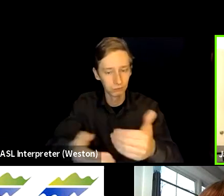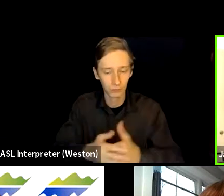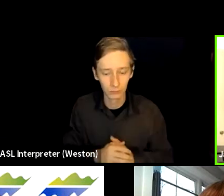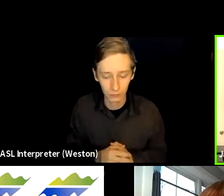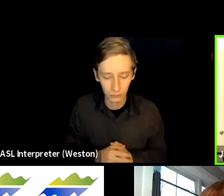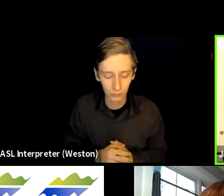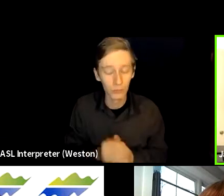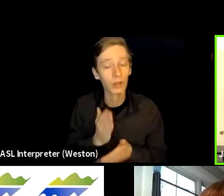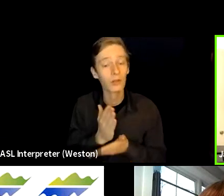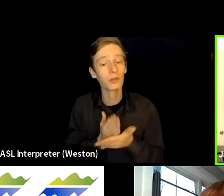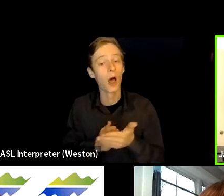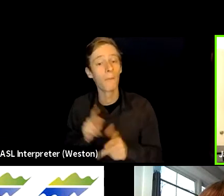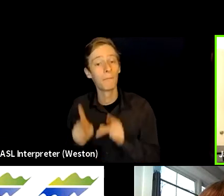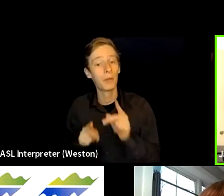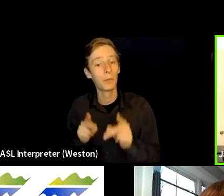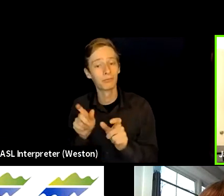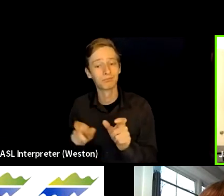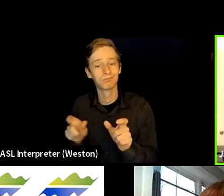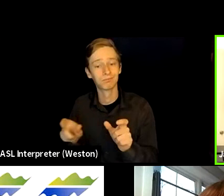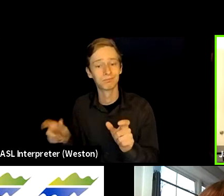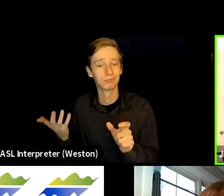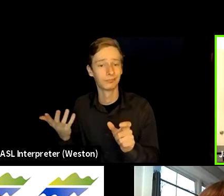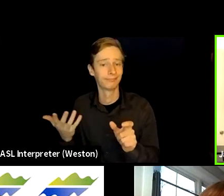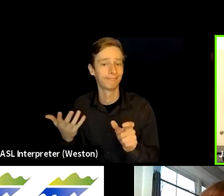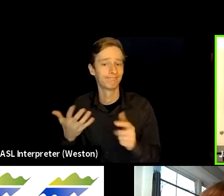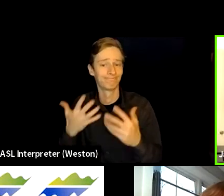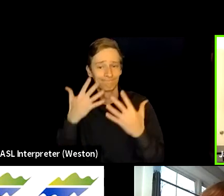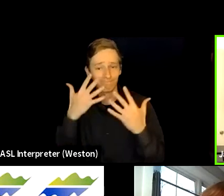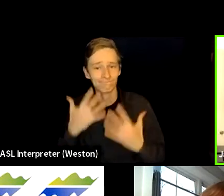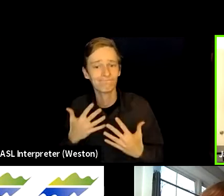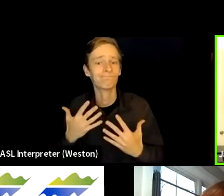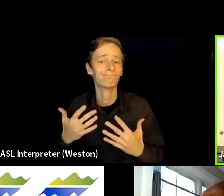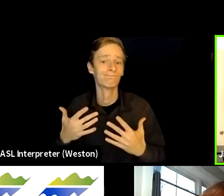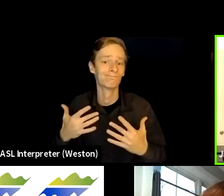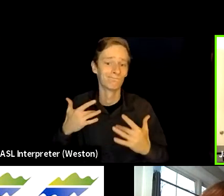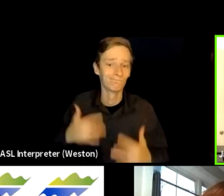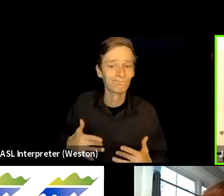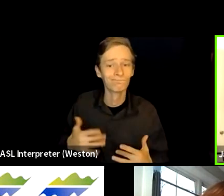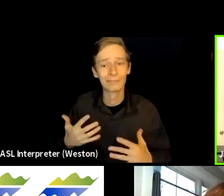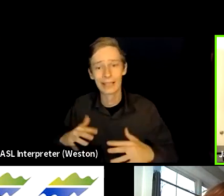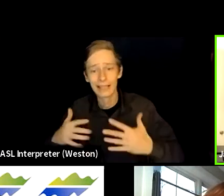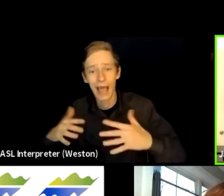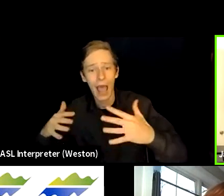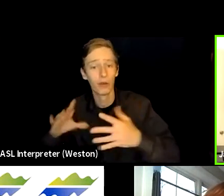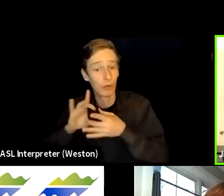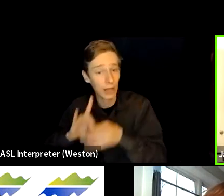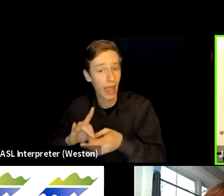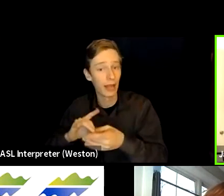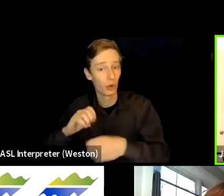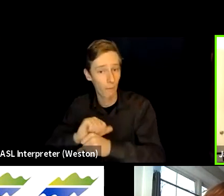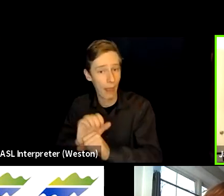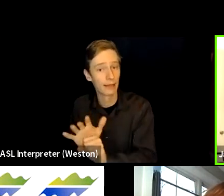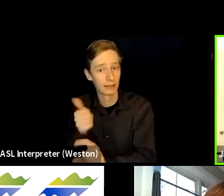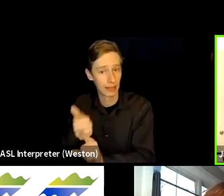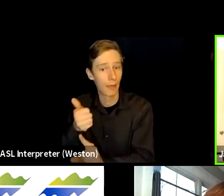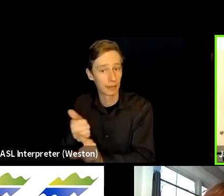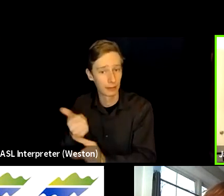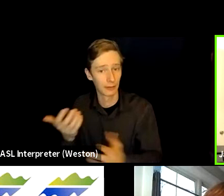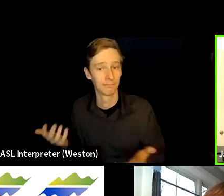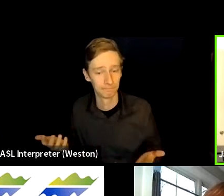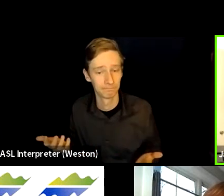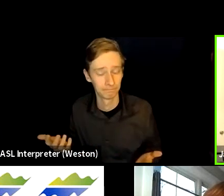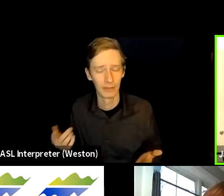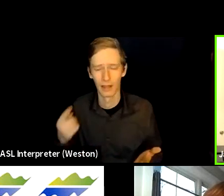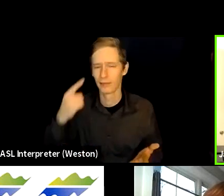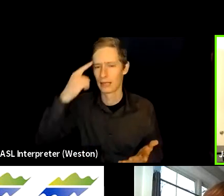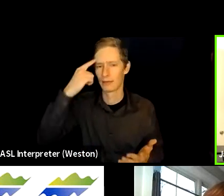were suffering because of the pandemic and the isolation and anxiety brought on by it. So I think it was probably within the first